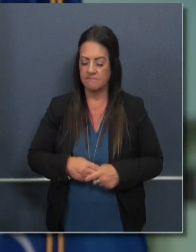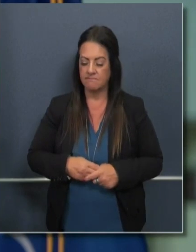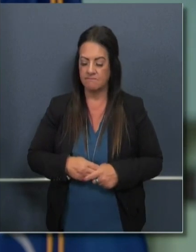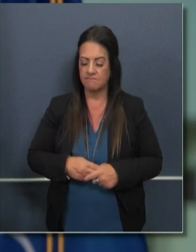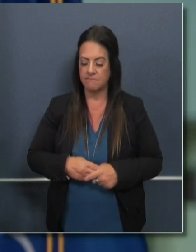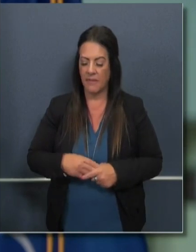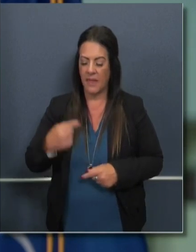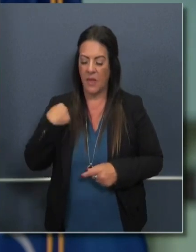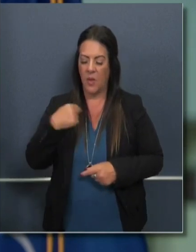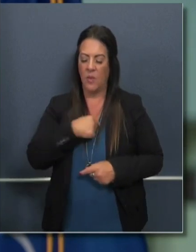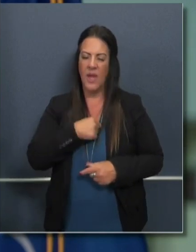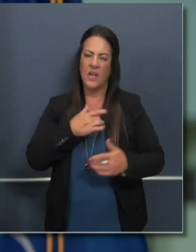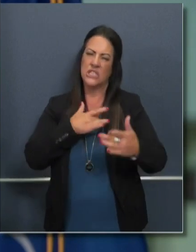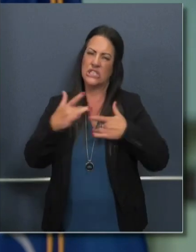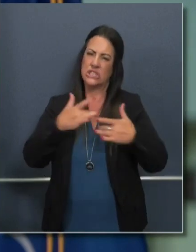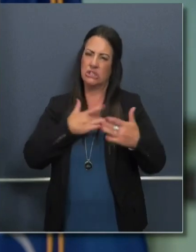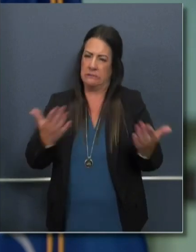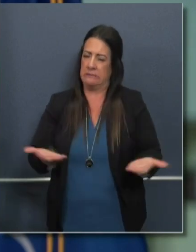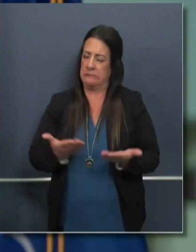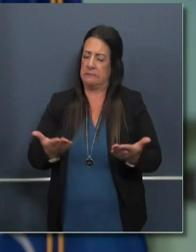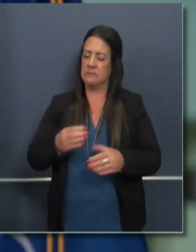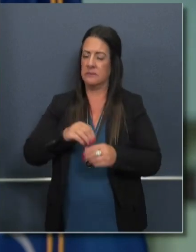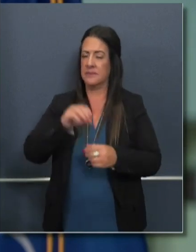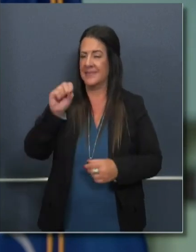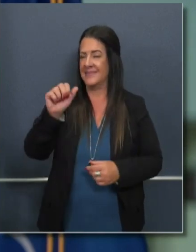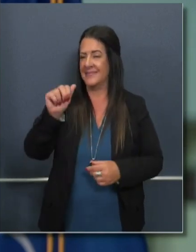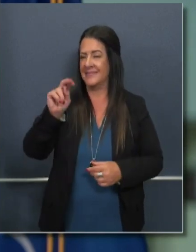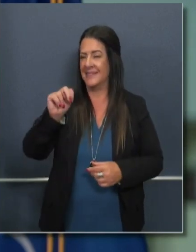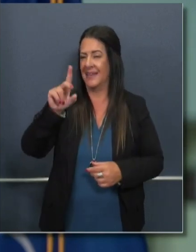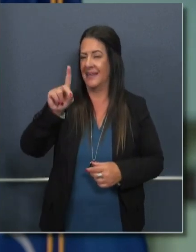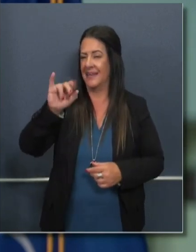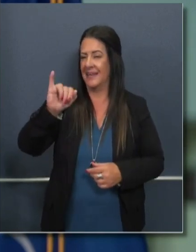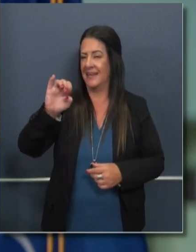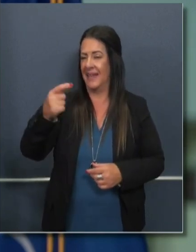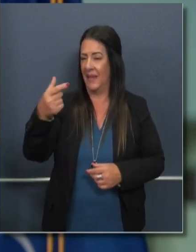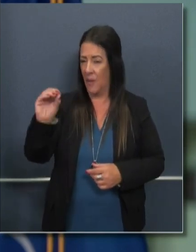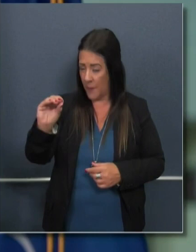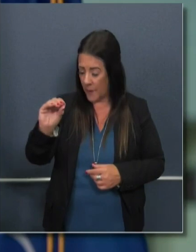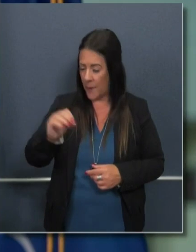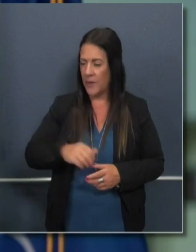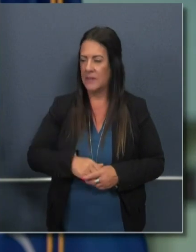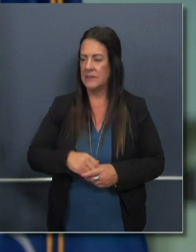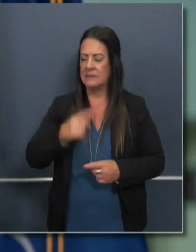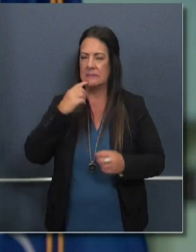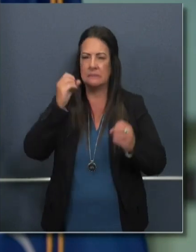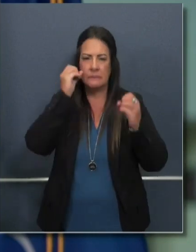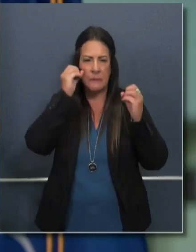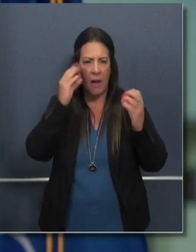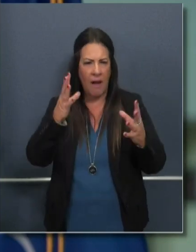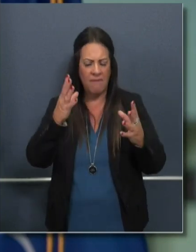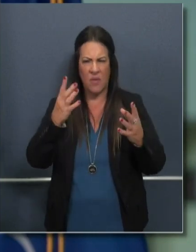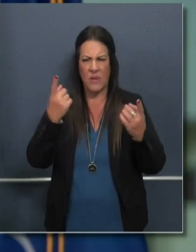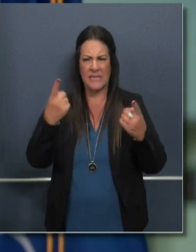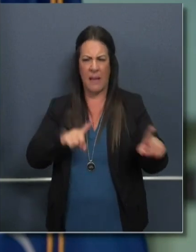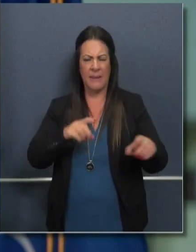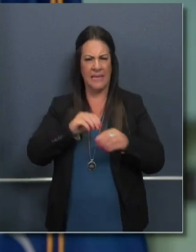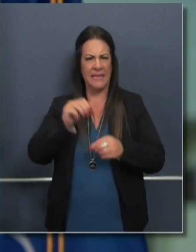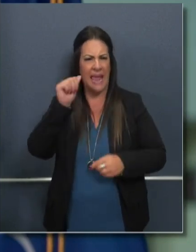are concerned over here in San Diego County because of the very terrible situation in Arizona right